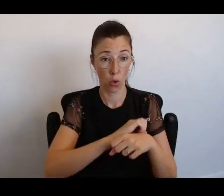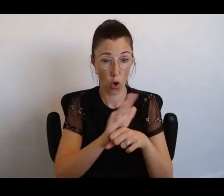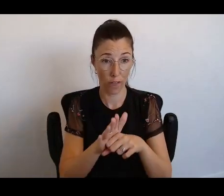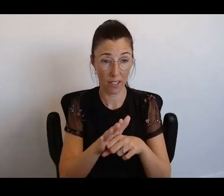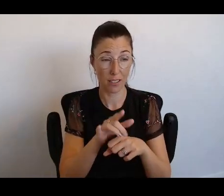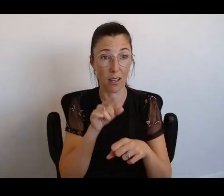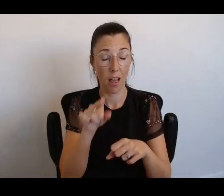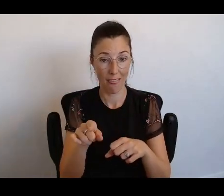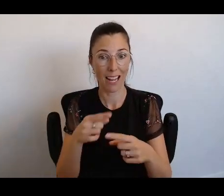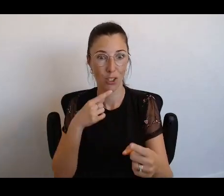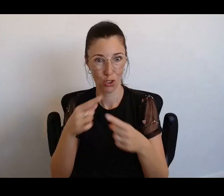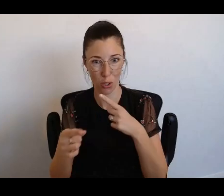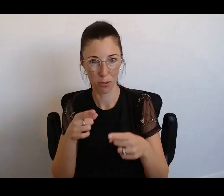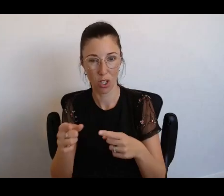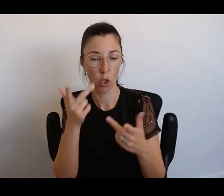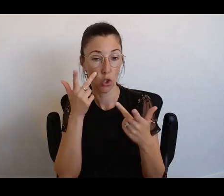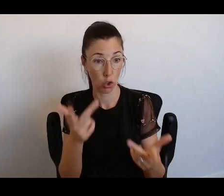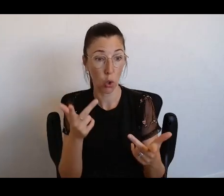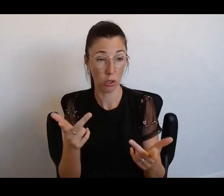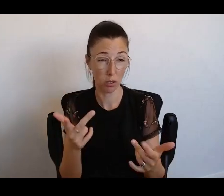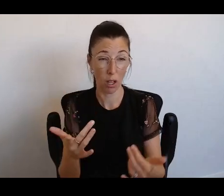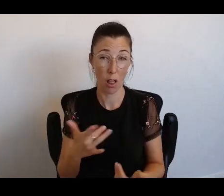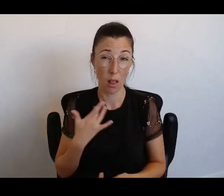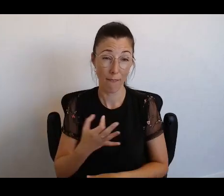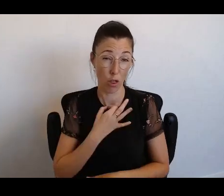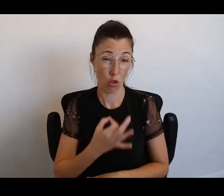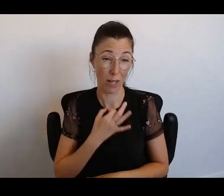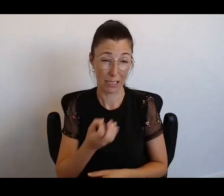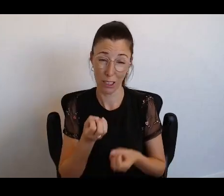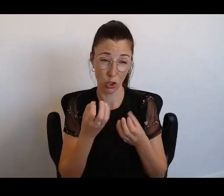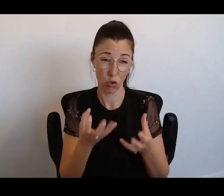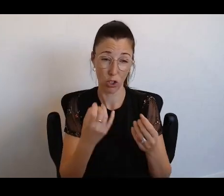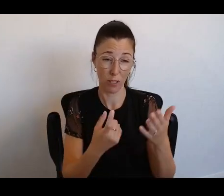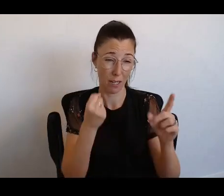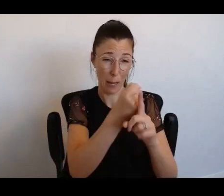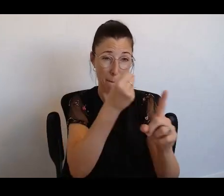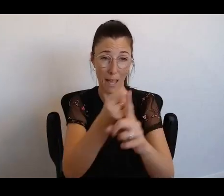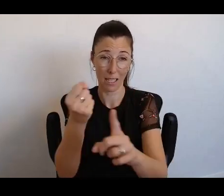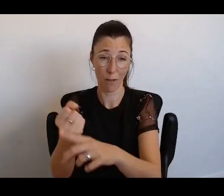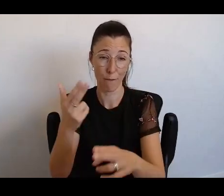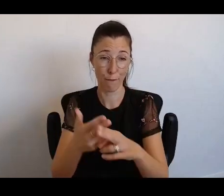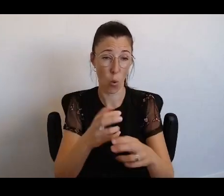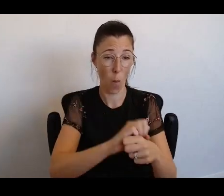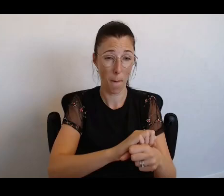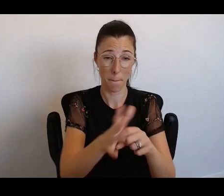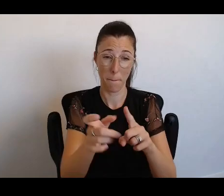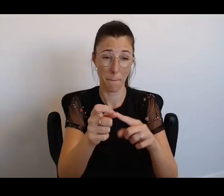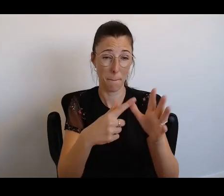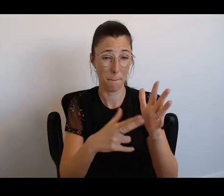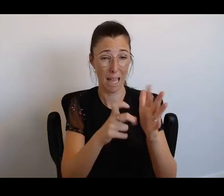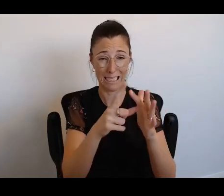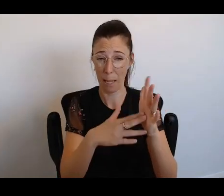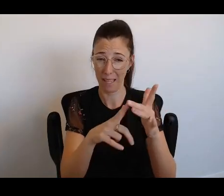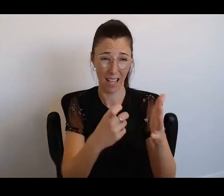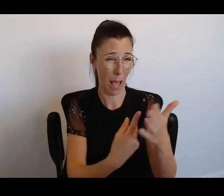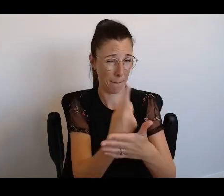timely reminder of the life-threatening and destructive impact of epidemics and pandemics alike. Distressingly, the